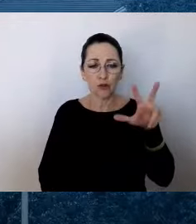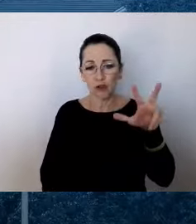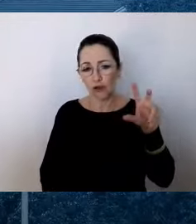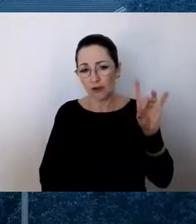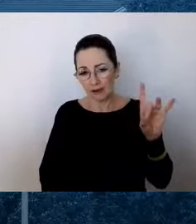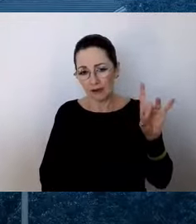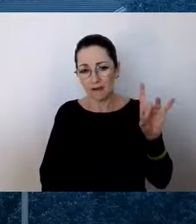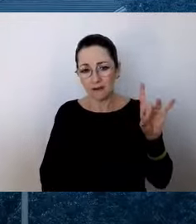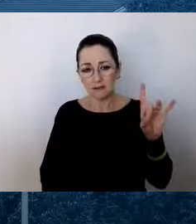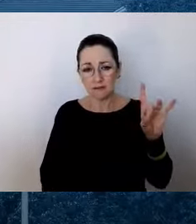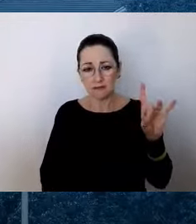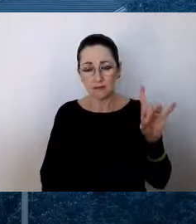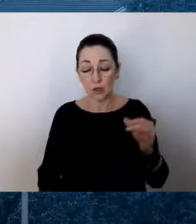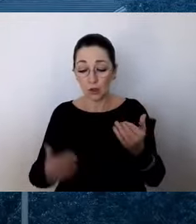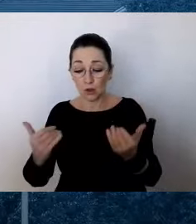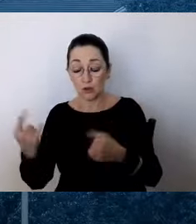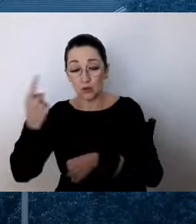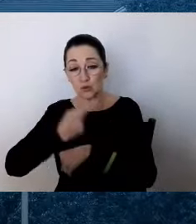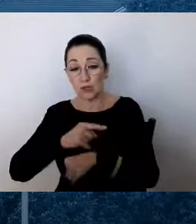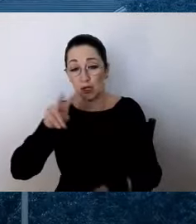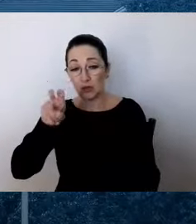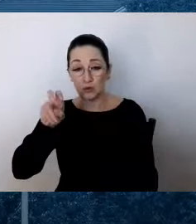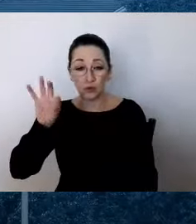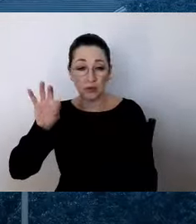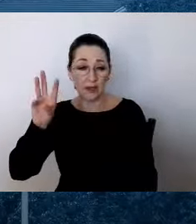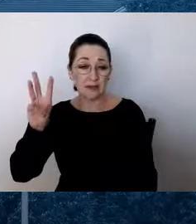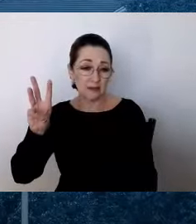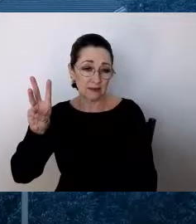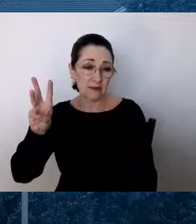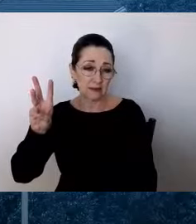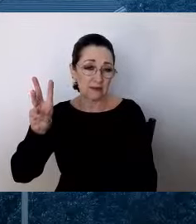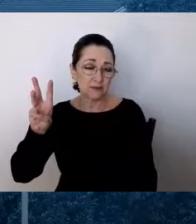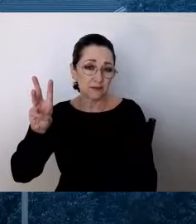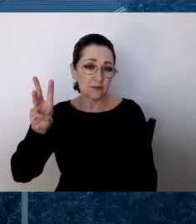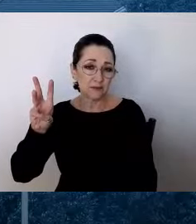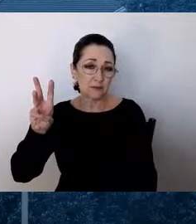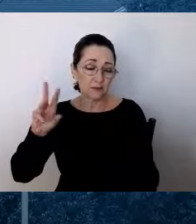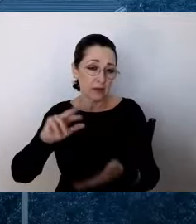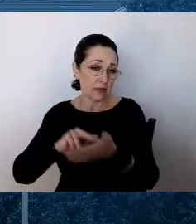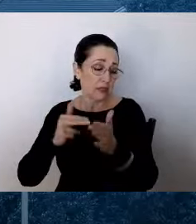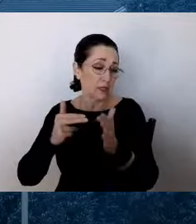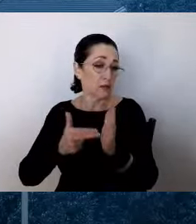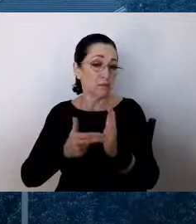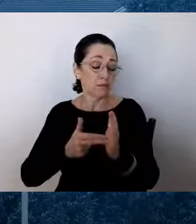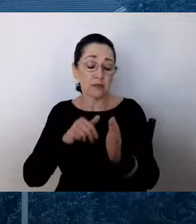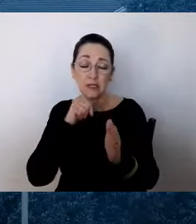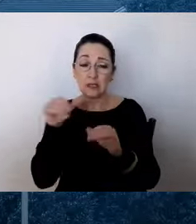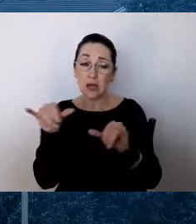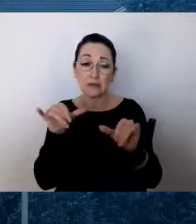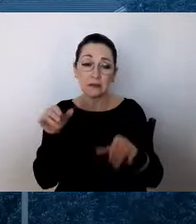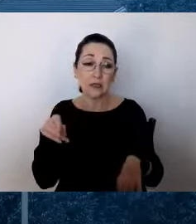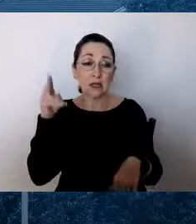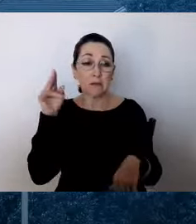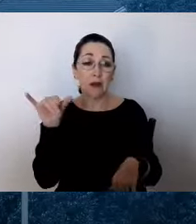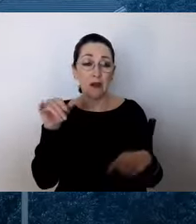And today we're at 296. So we're not as high as we were a year ago, but you can